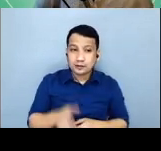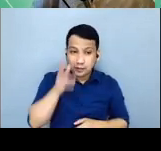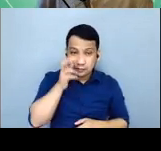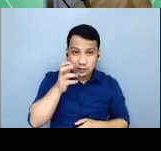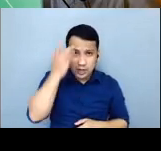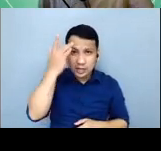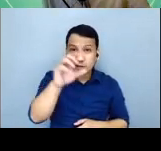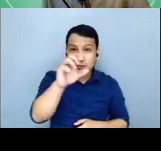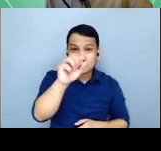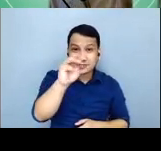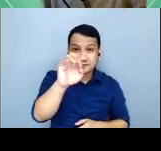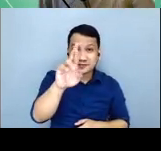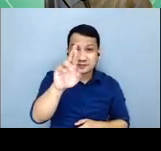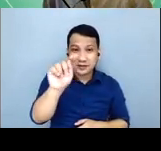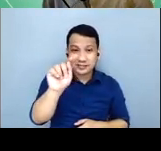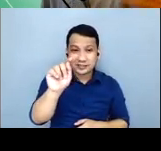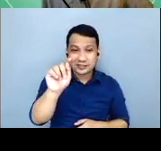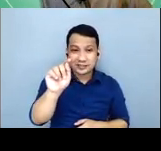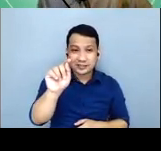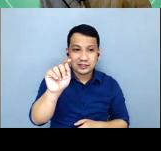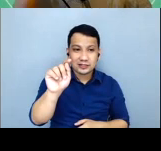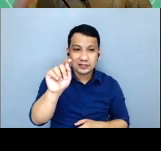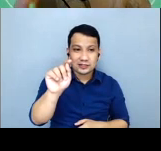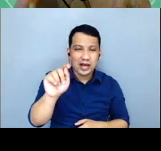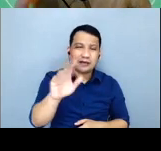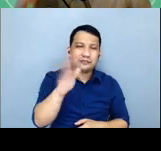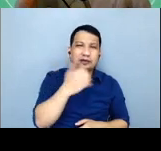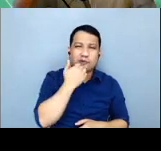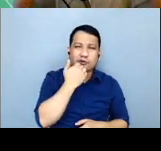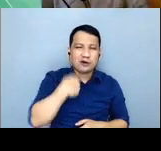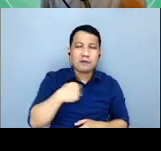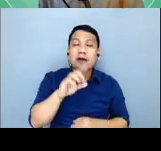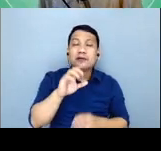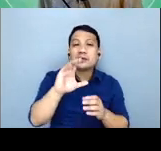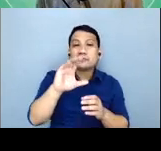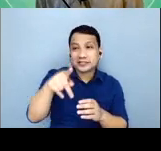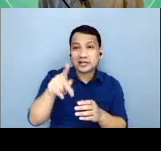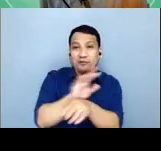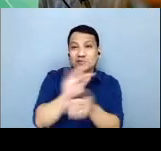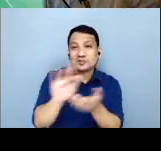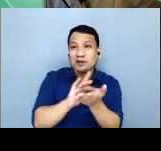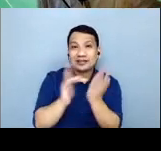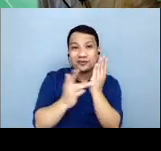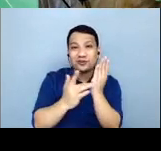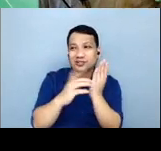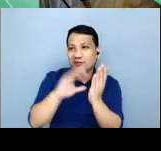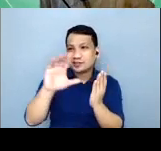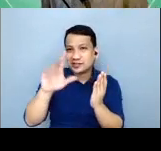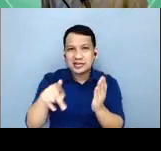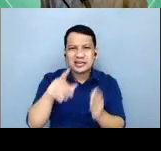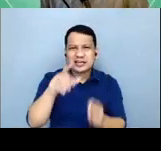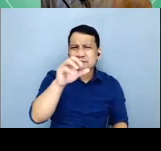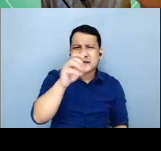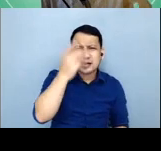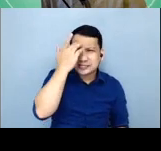smart, well, no, you have smartphones, smart gadgets. They've actually applied those similar technologies to